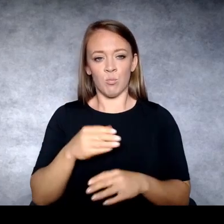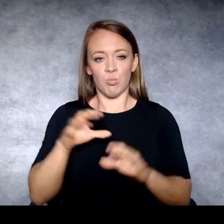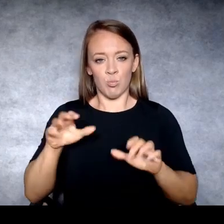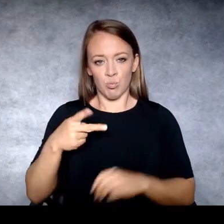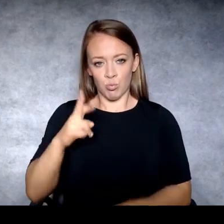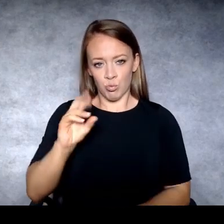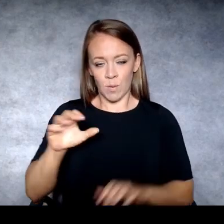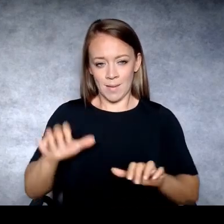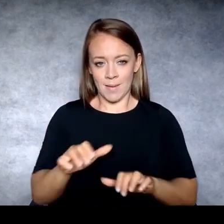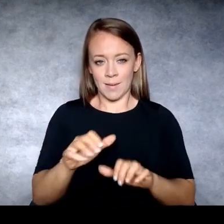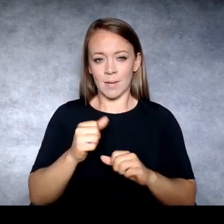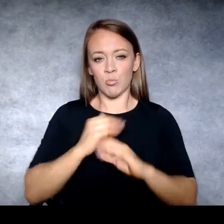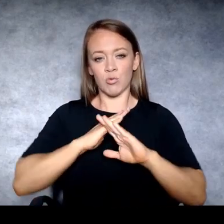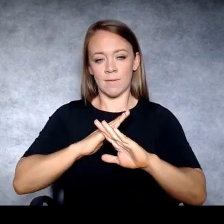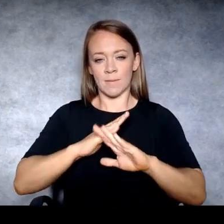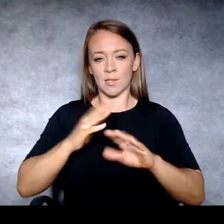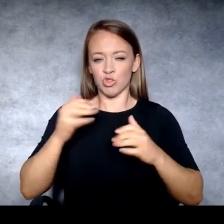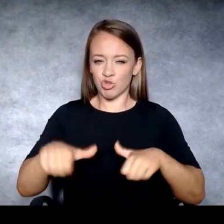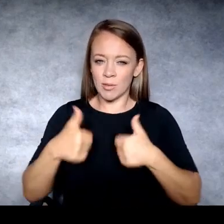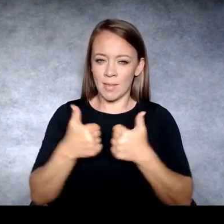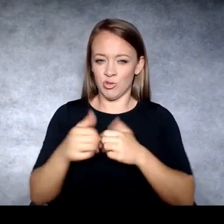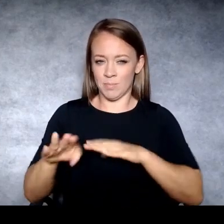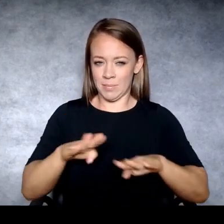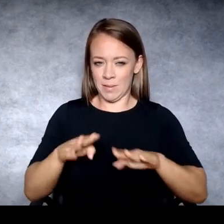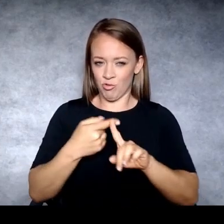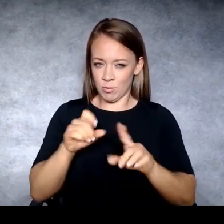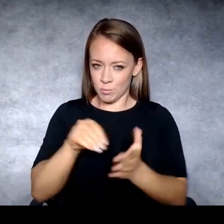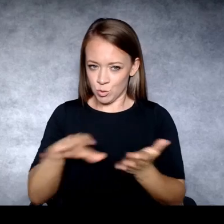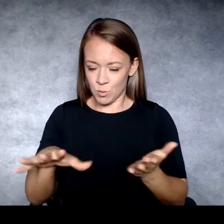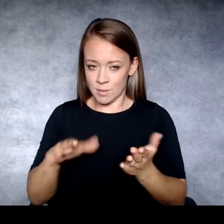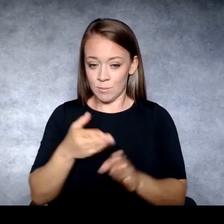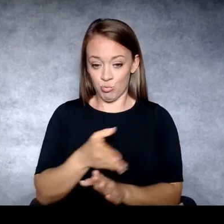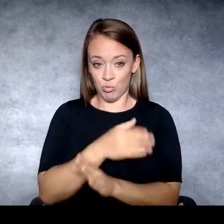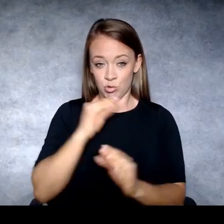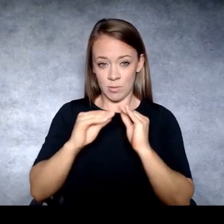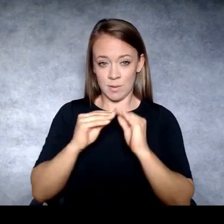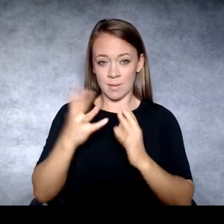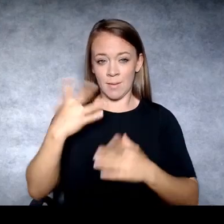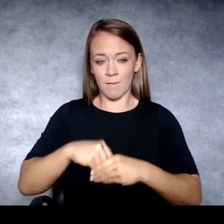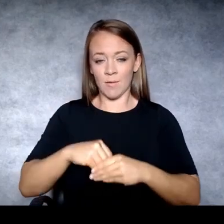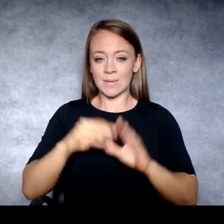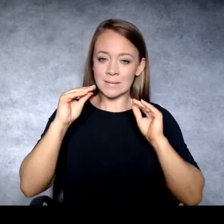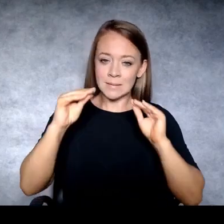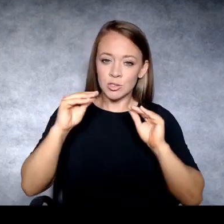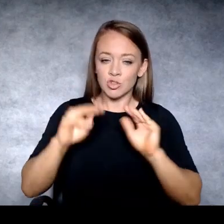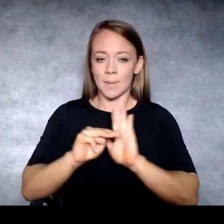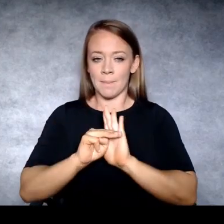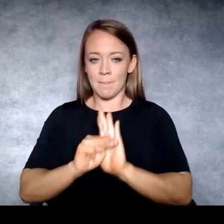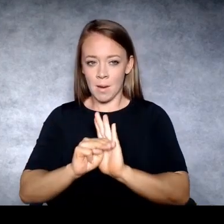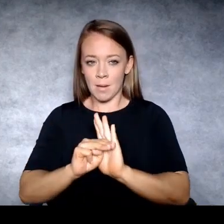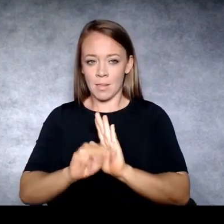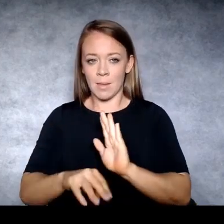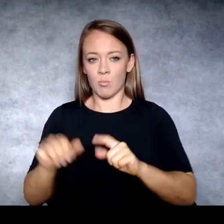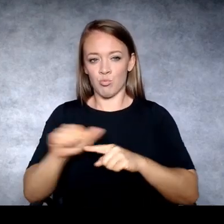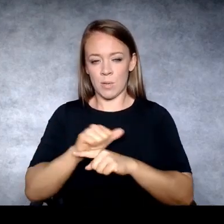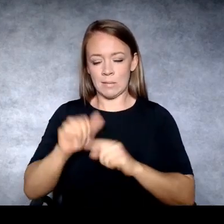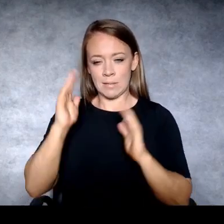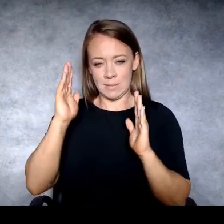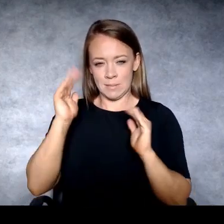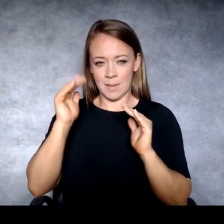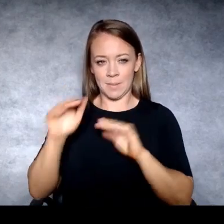challenging behaviors. Pre-correction involves teaching, modeling, and practicing expected